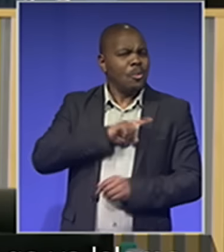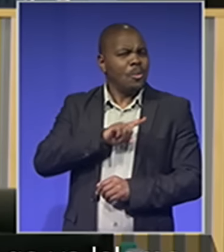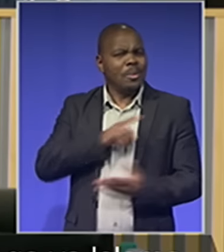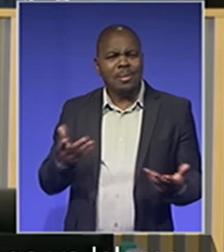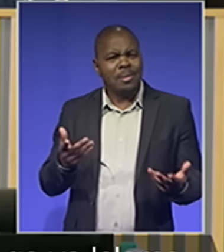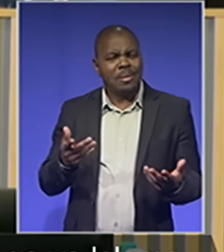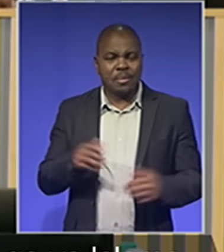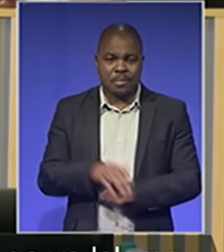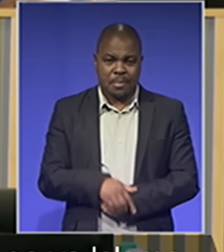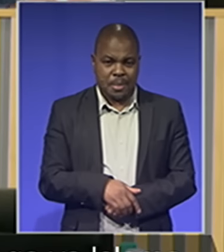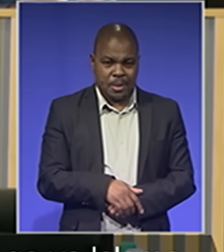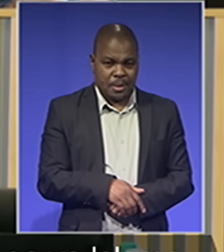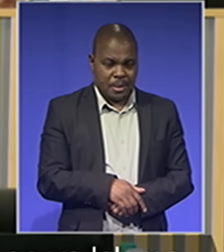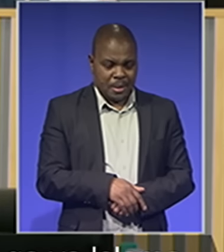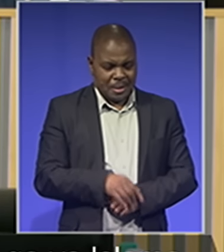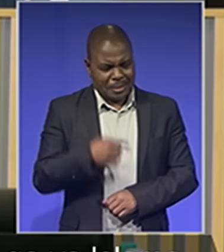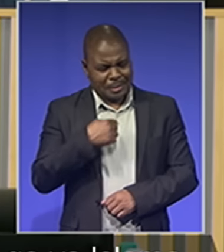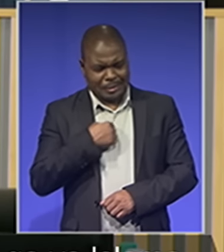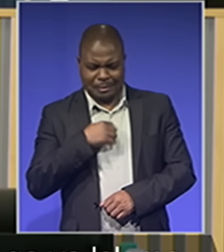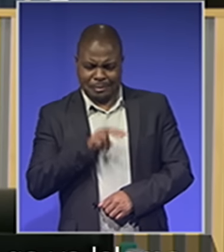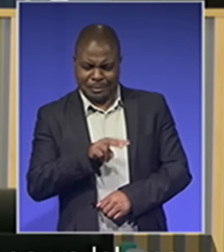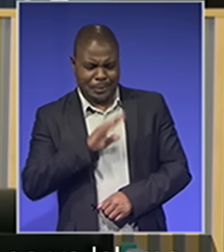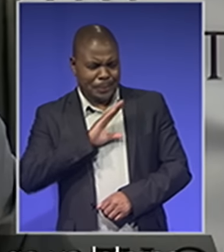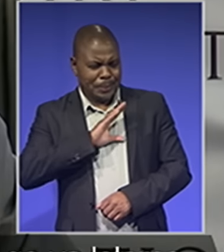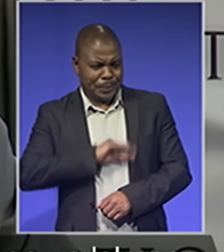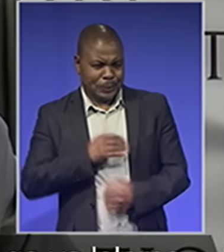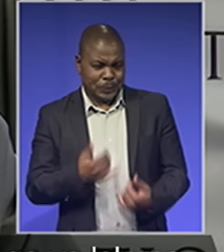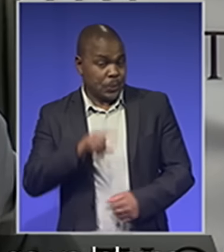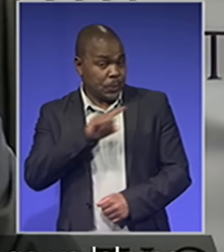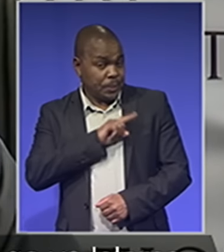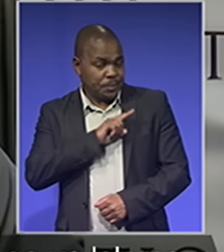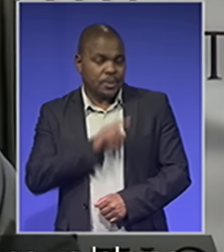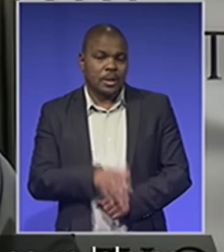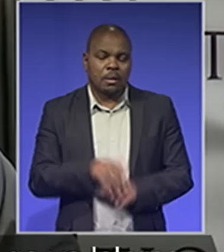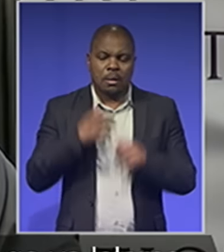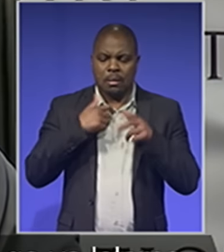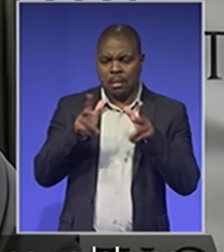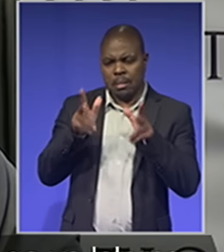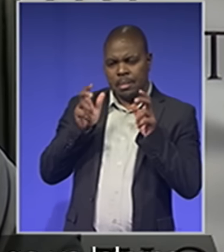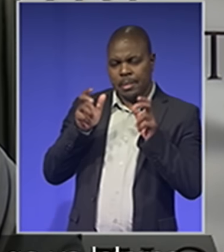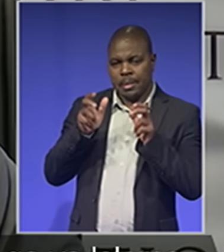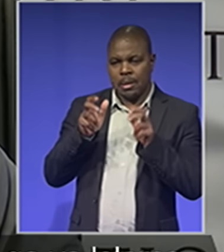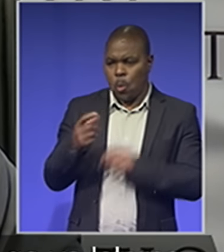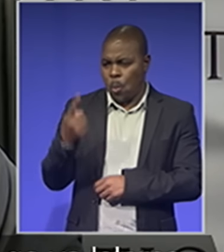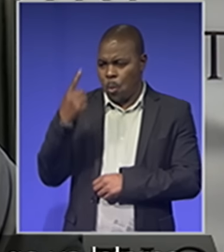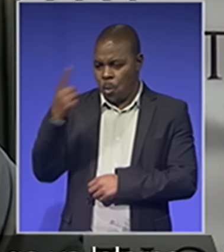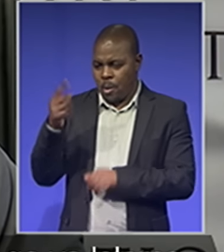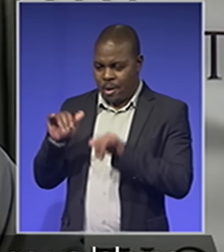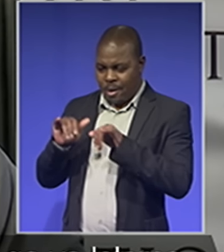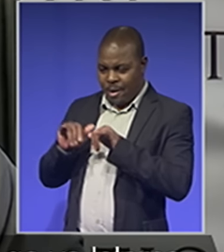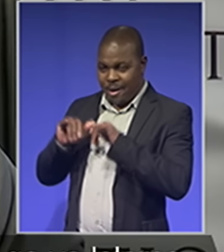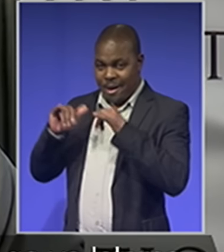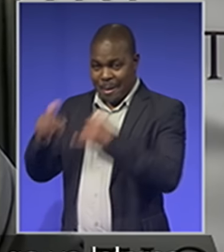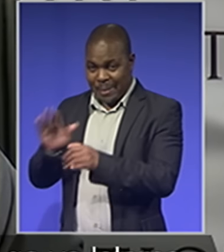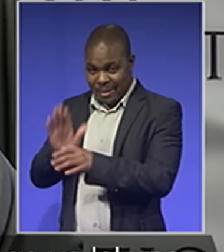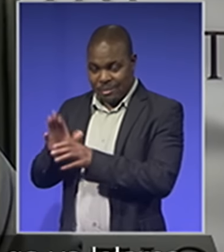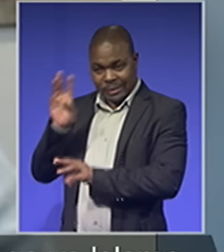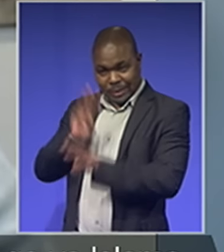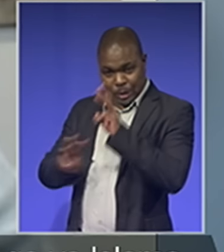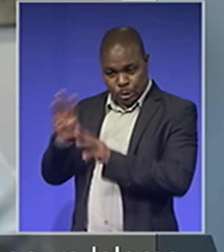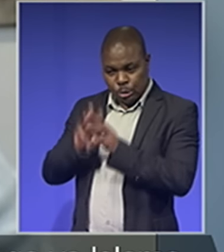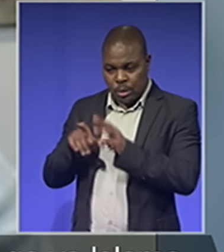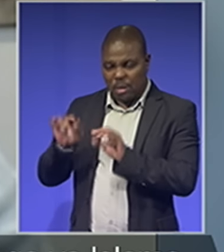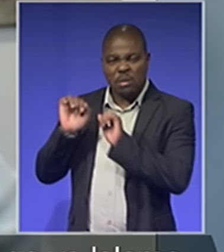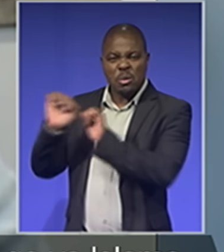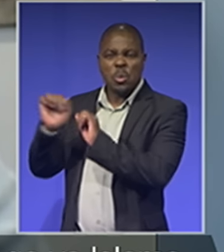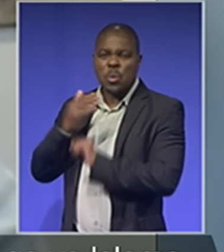I think what's the most disconcerting thing to come out of today's testimony is how one particular security company, purportedly